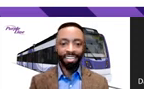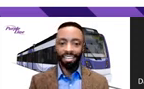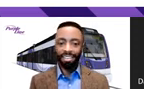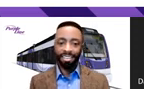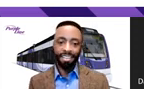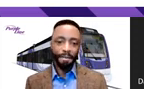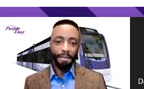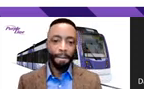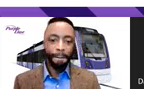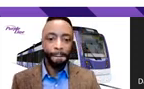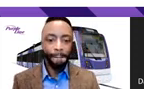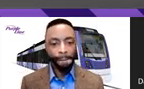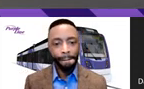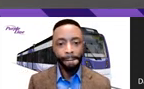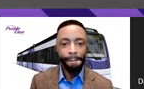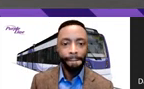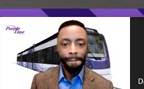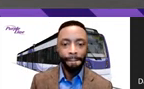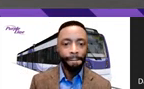Next slide.